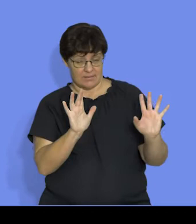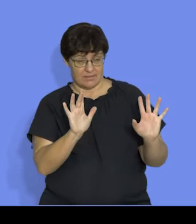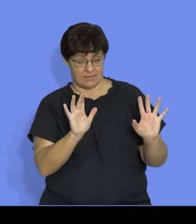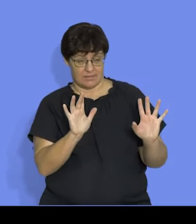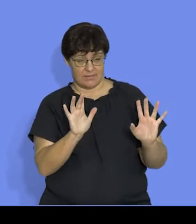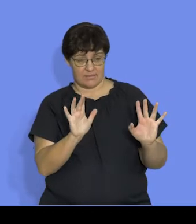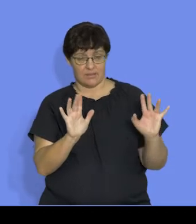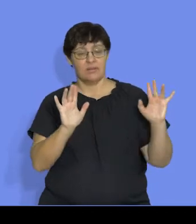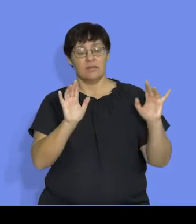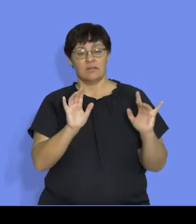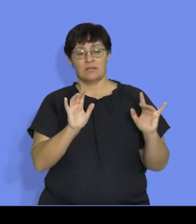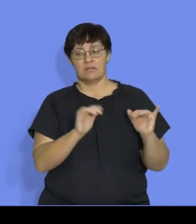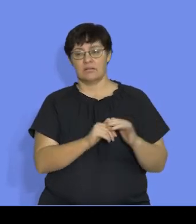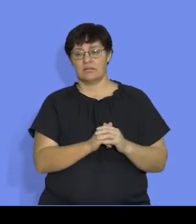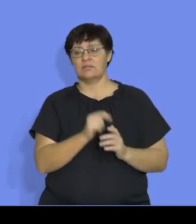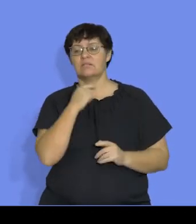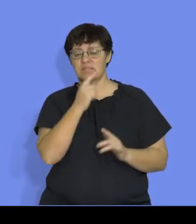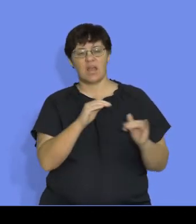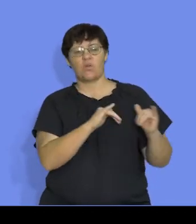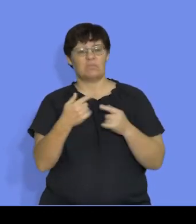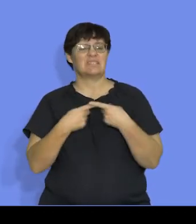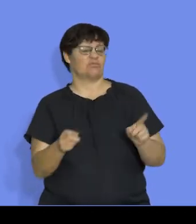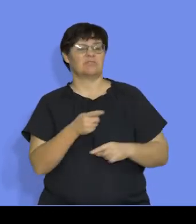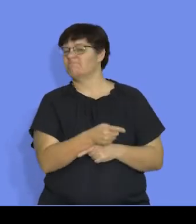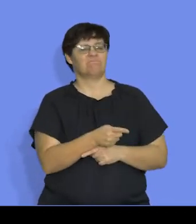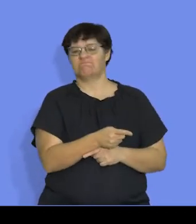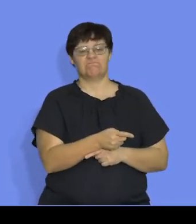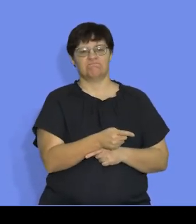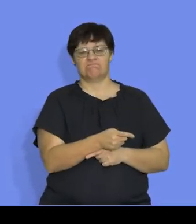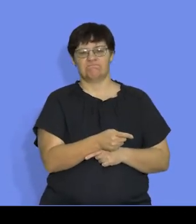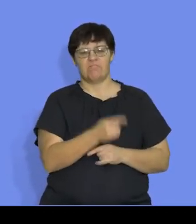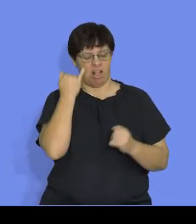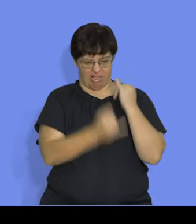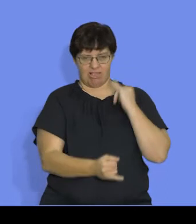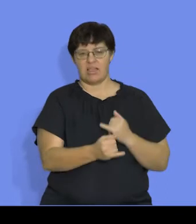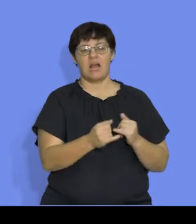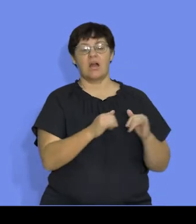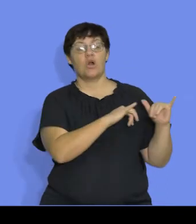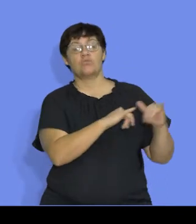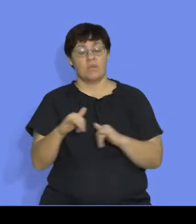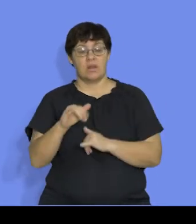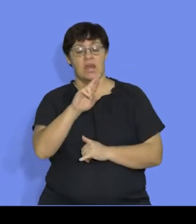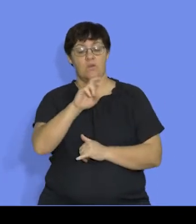can calculate the common, sorry, this says common difference, guys. It's supposed to be common ratio.